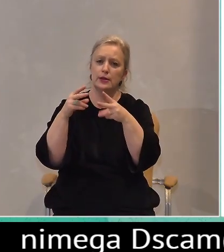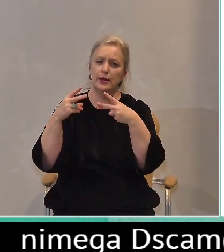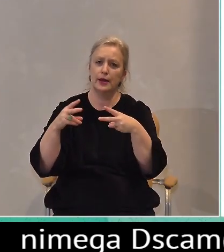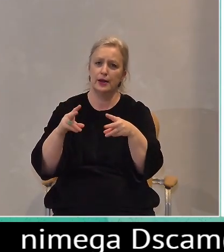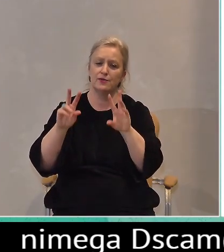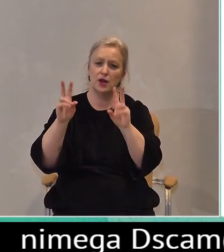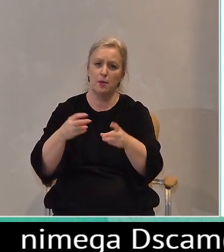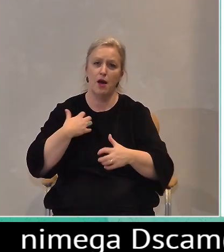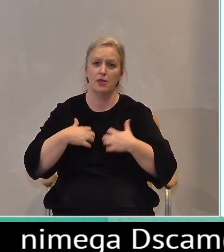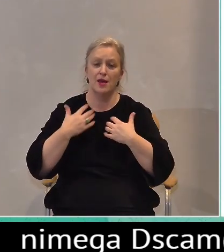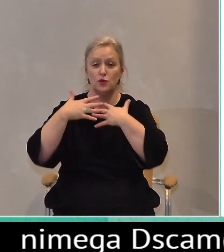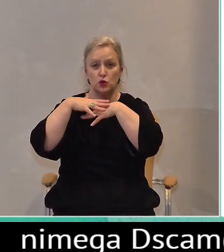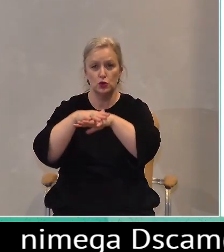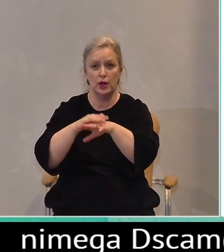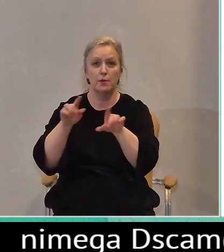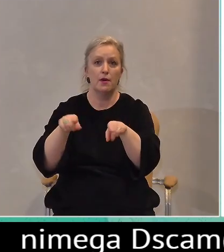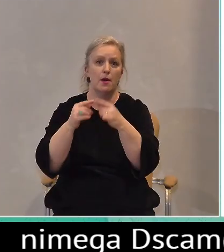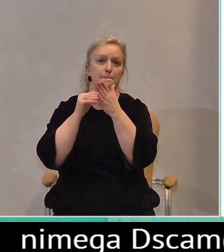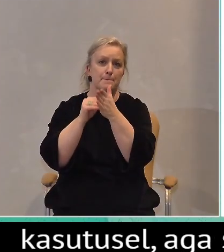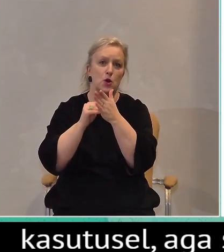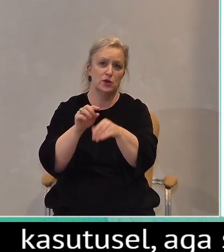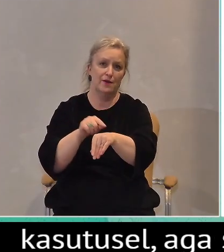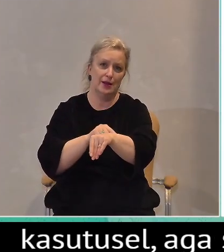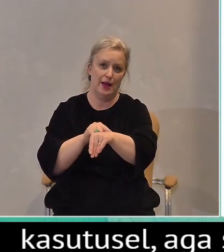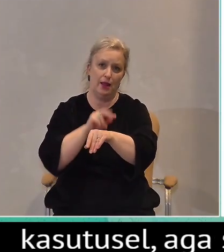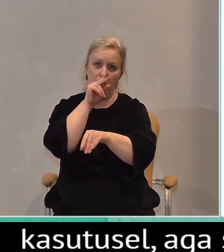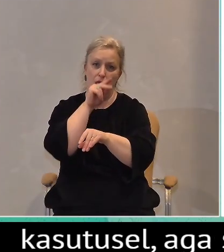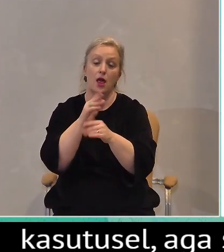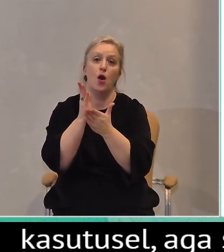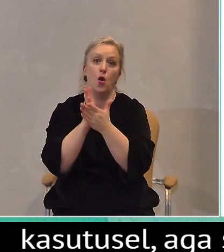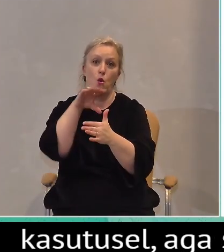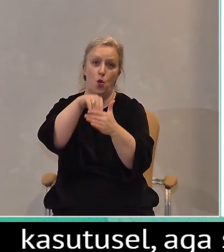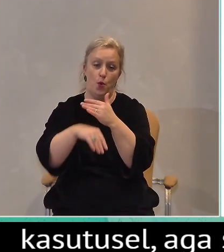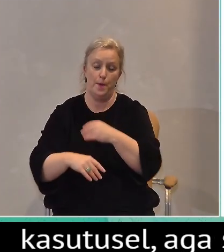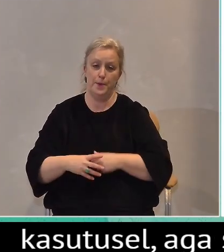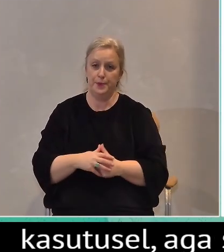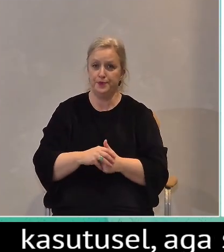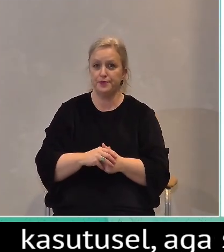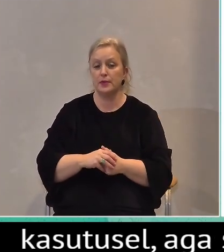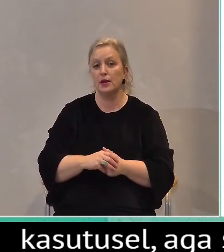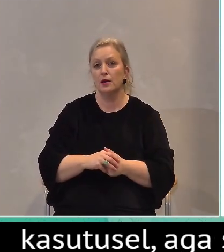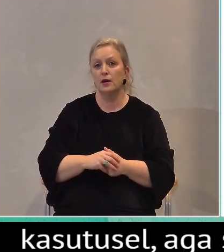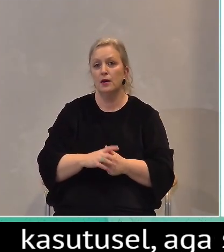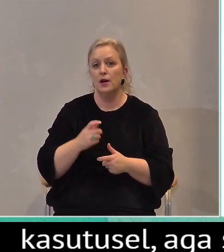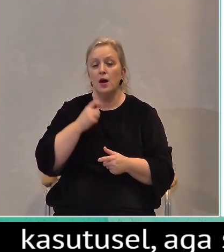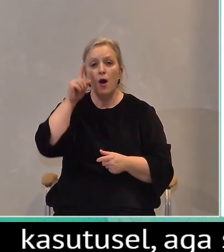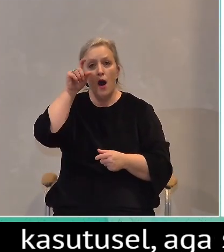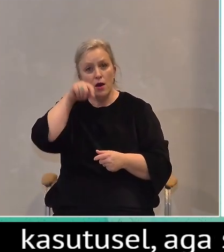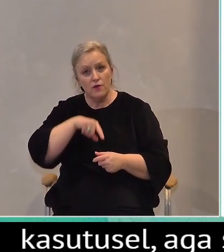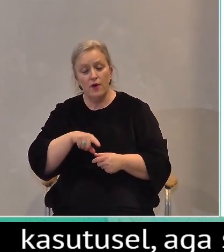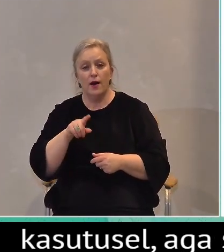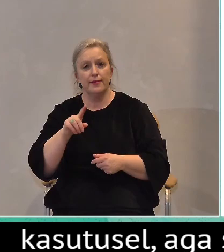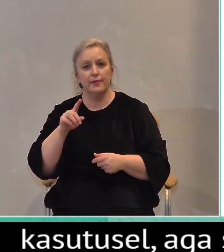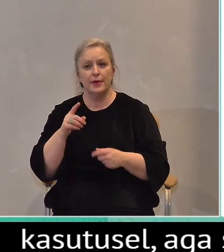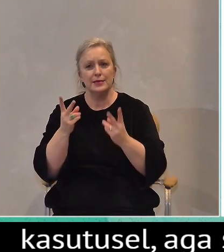And where the presence of gene differs between species, those genes